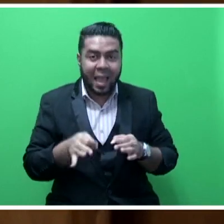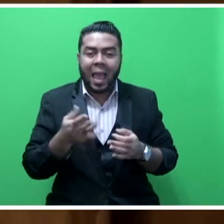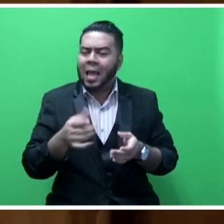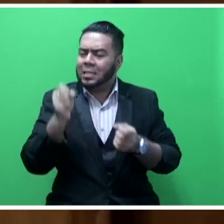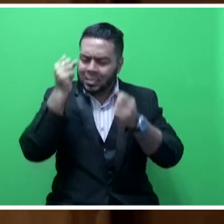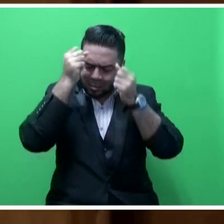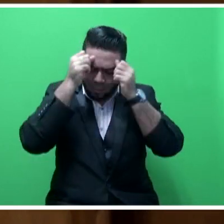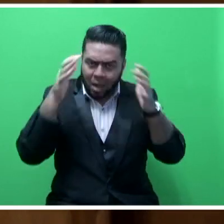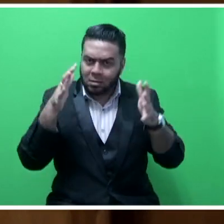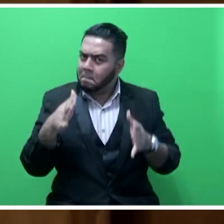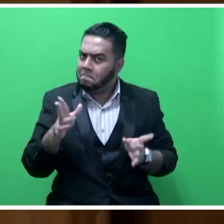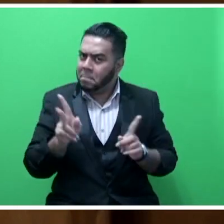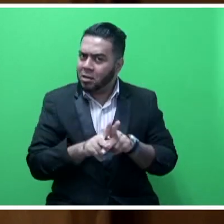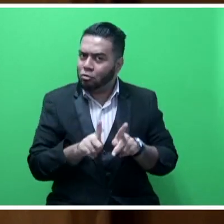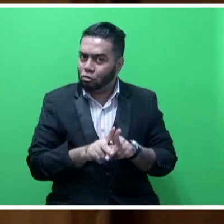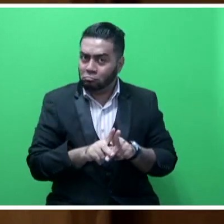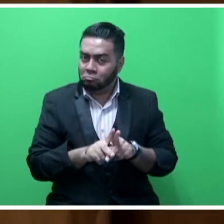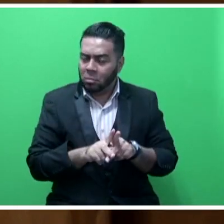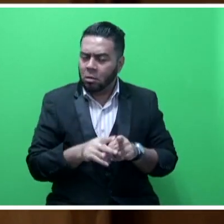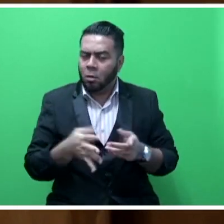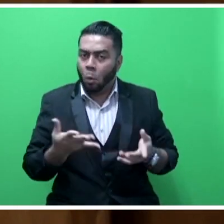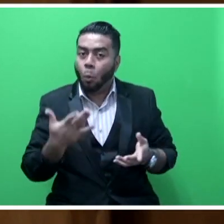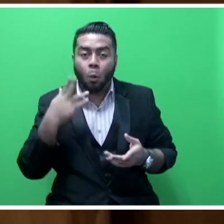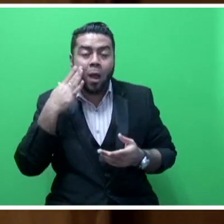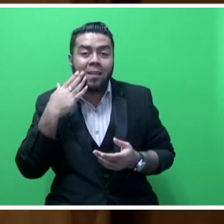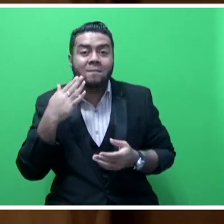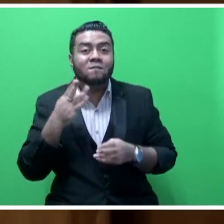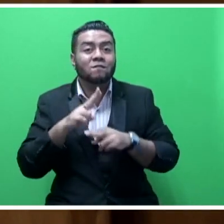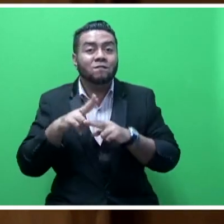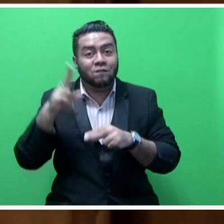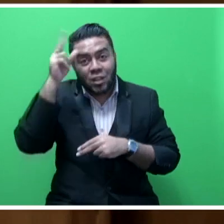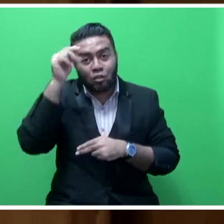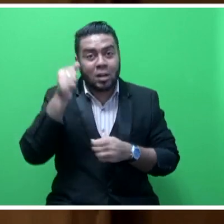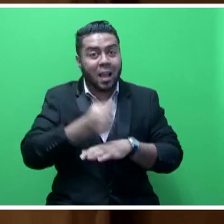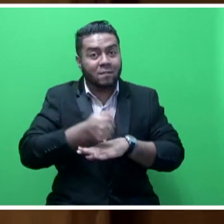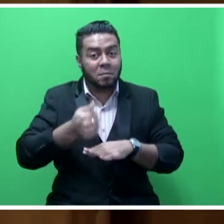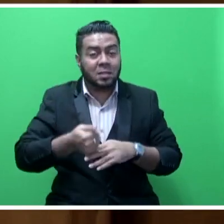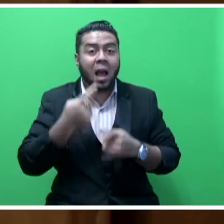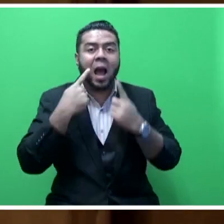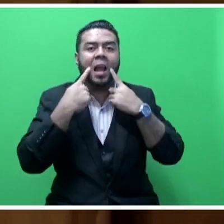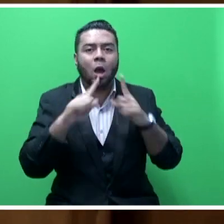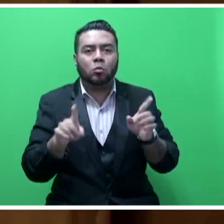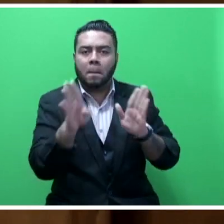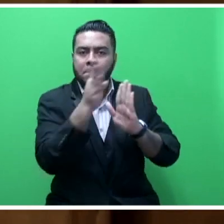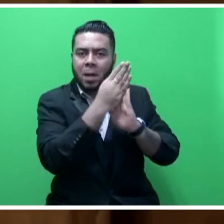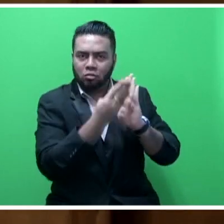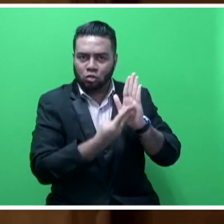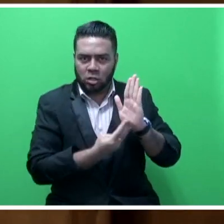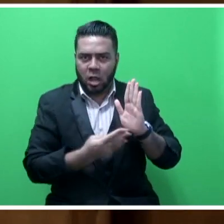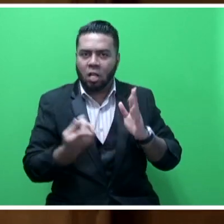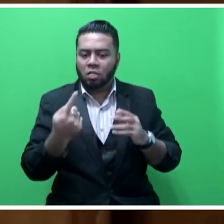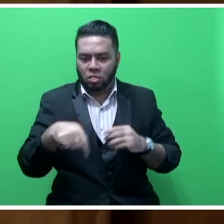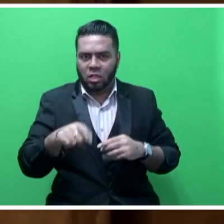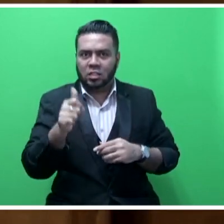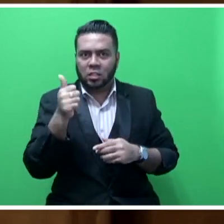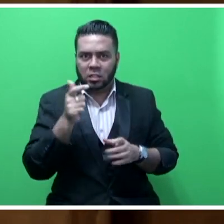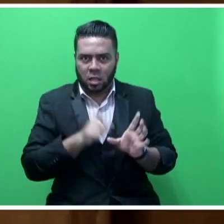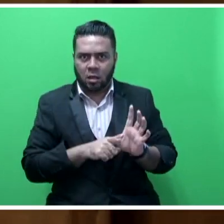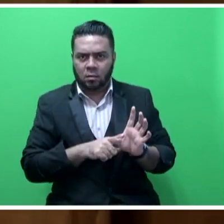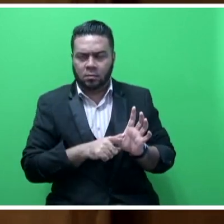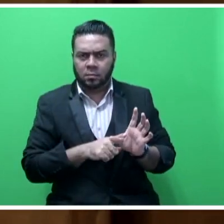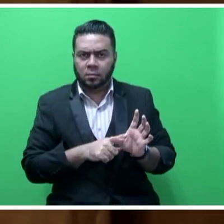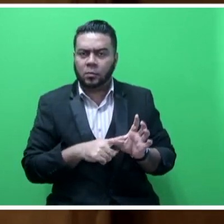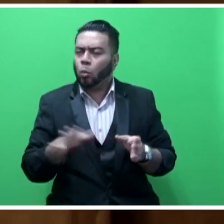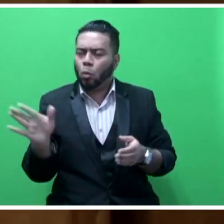smart partnerships when the Fijian government announced its budget earlier this year. We all have a part to